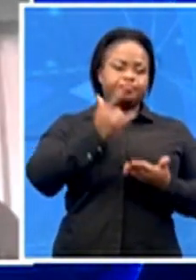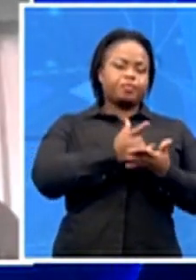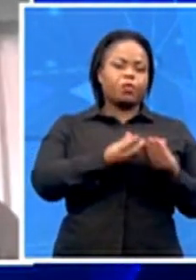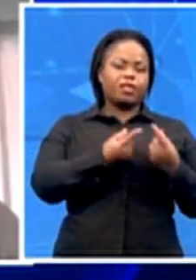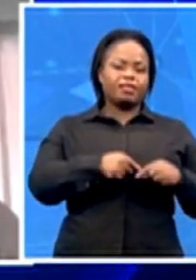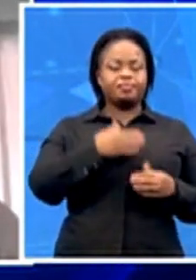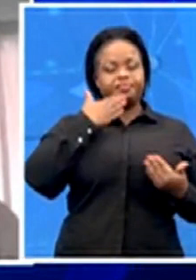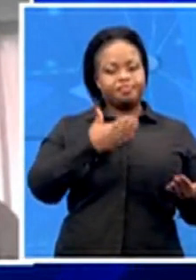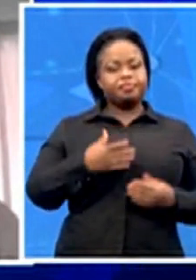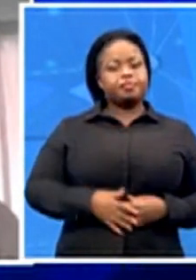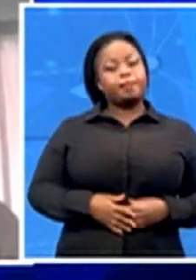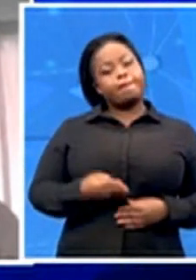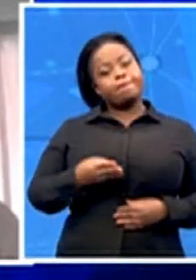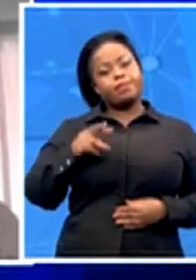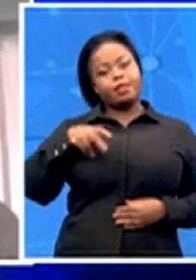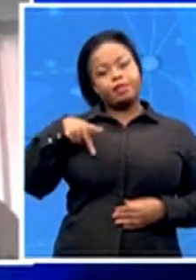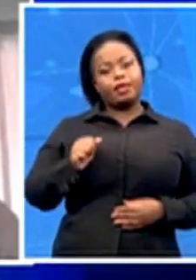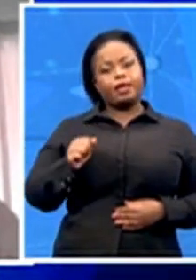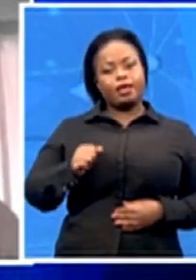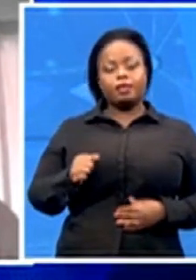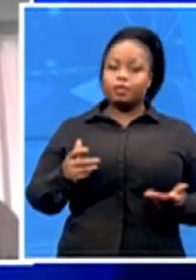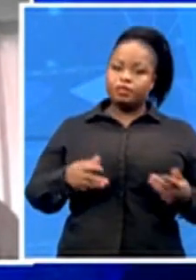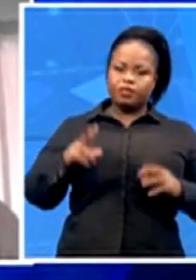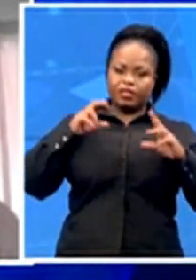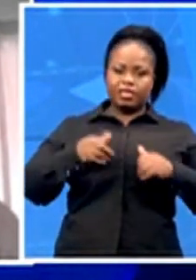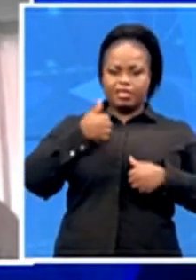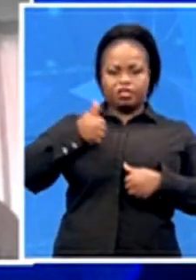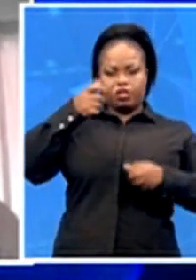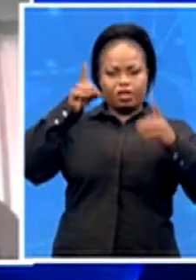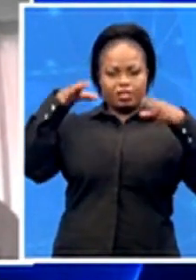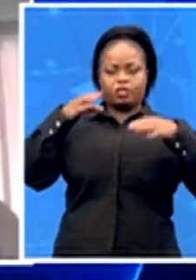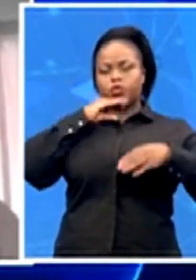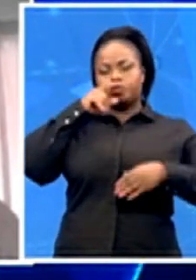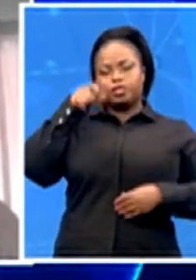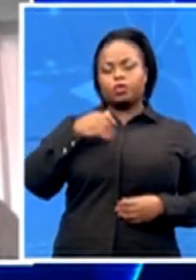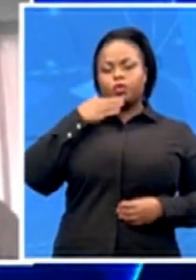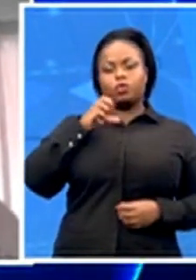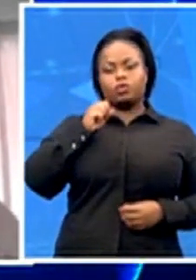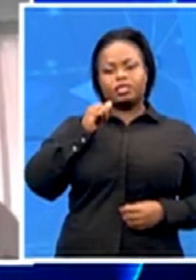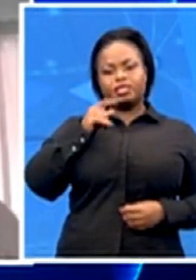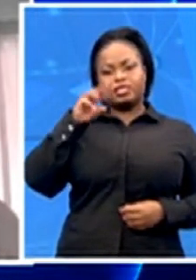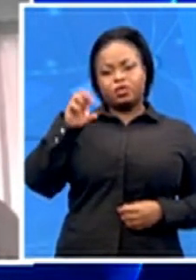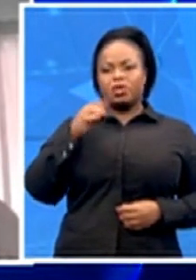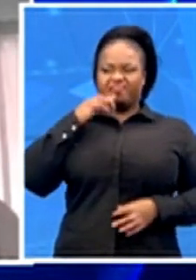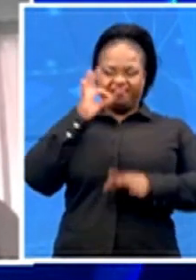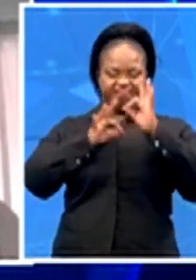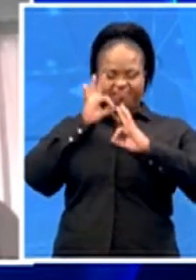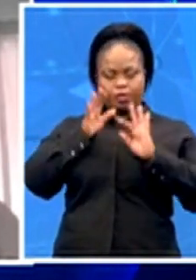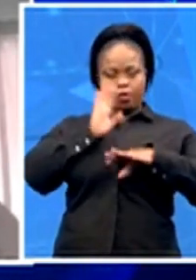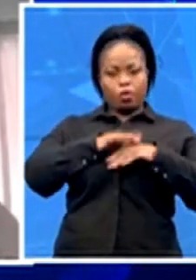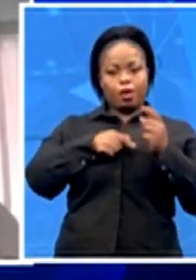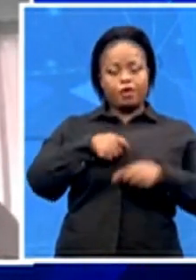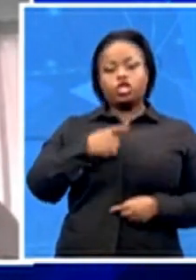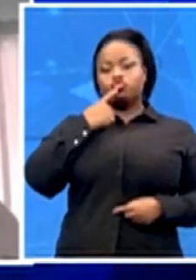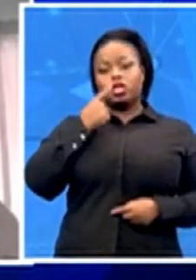NPA Investigative Directorate spokesperson, Sindisiwe Seboka, just giving us an update on the red notice that has been issued against